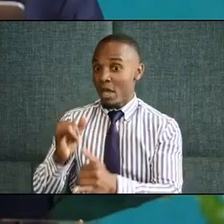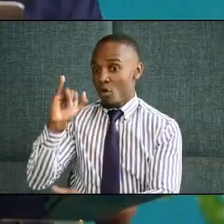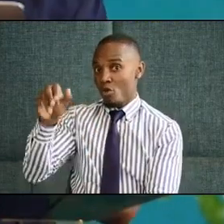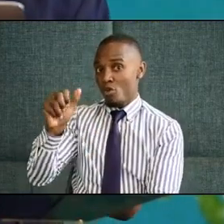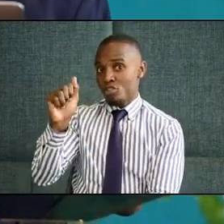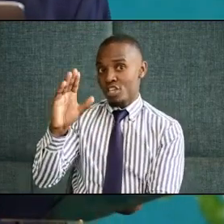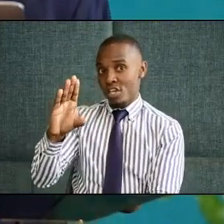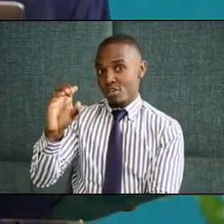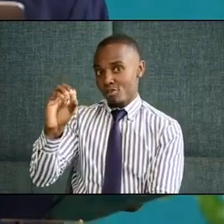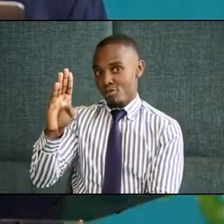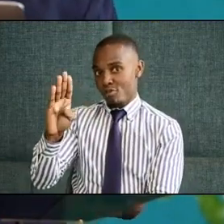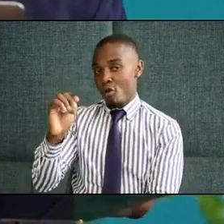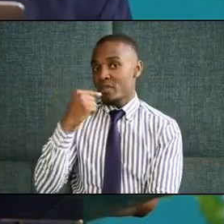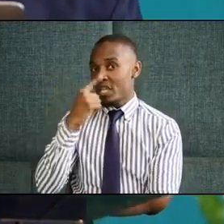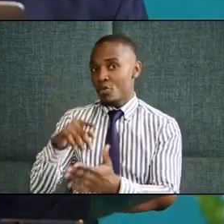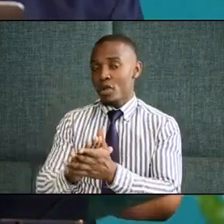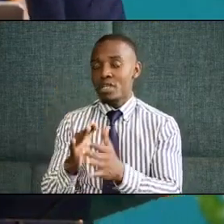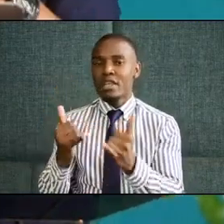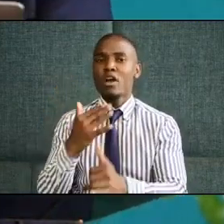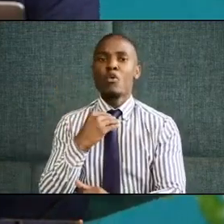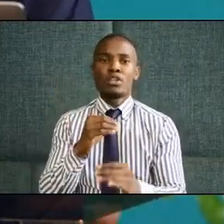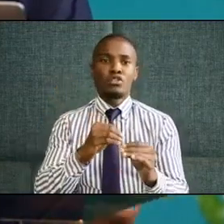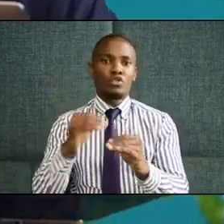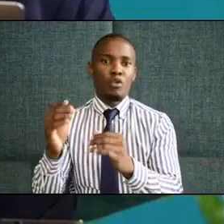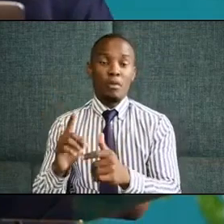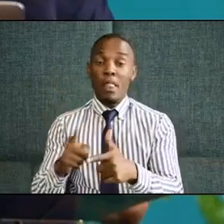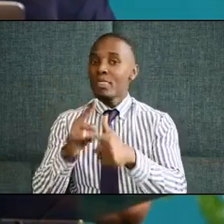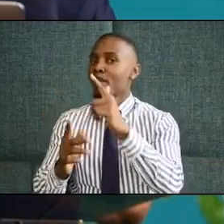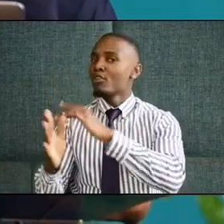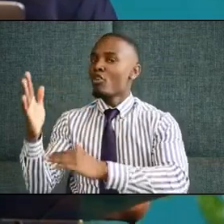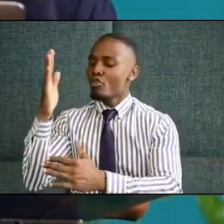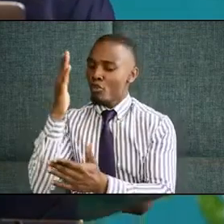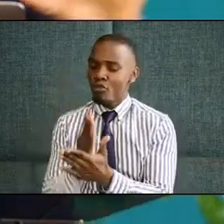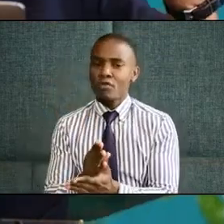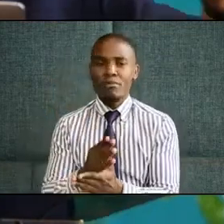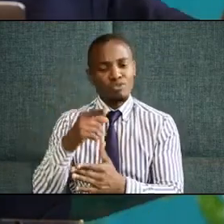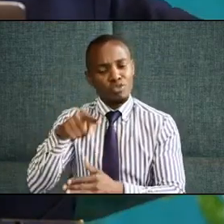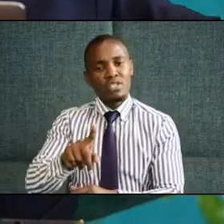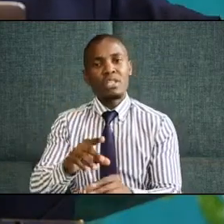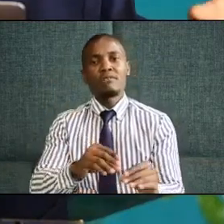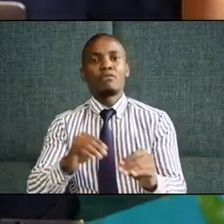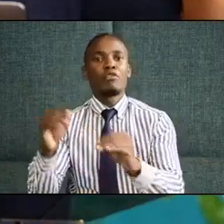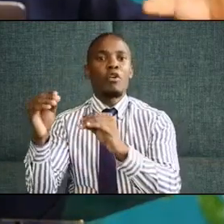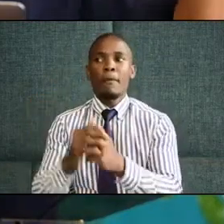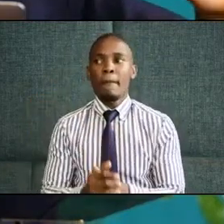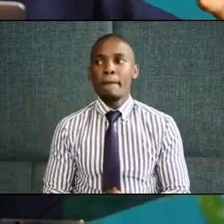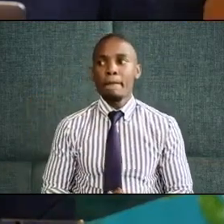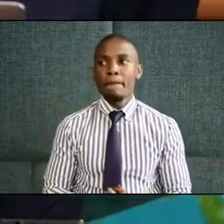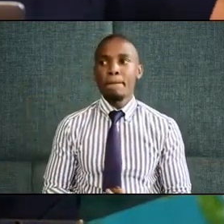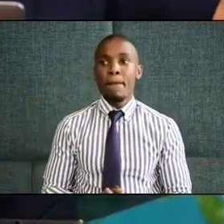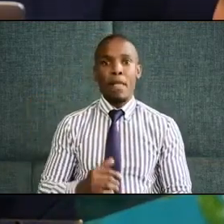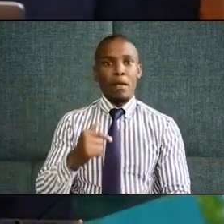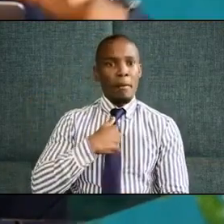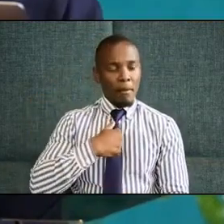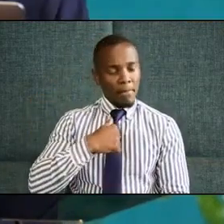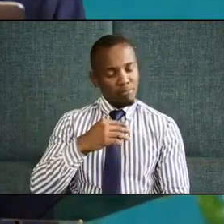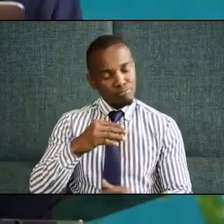to go." Then God confirmed, "Go." It's like the SEA team, "I will